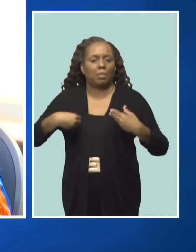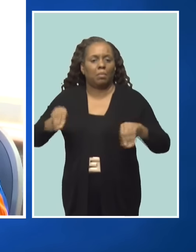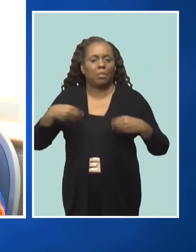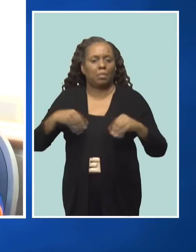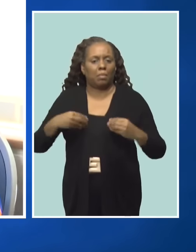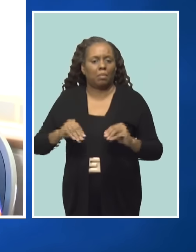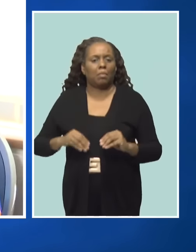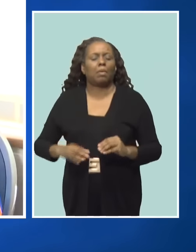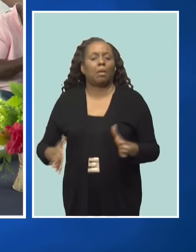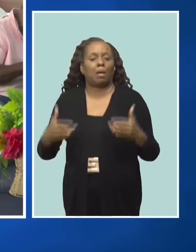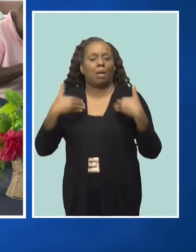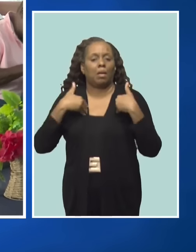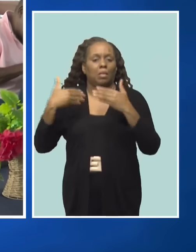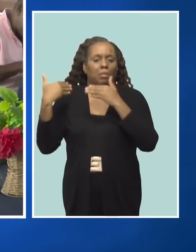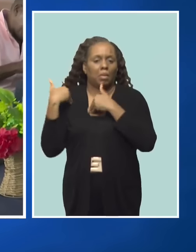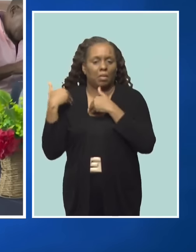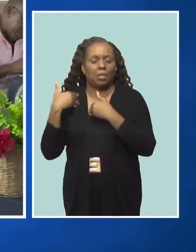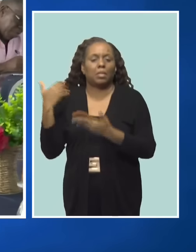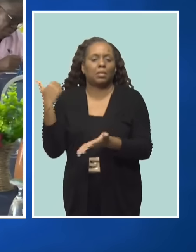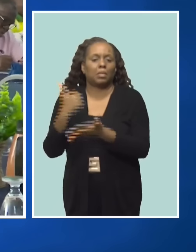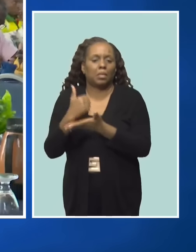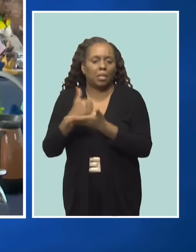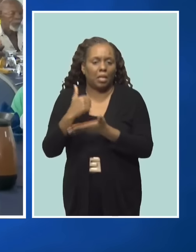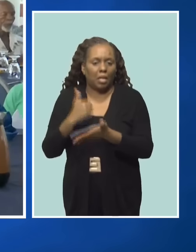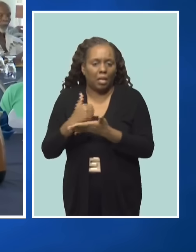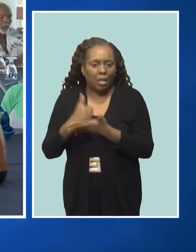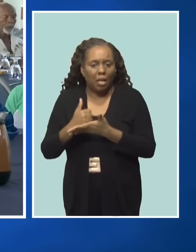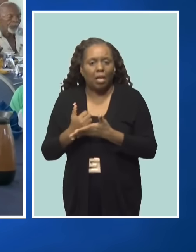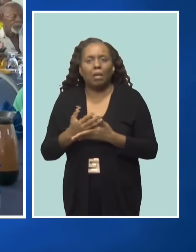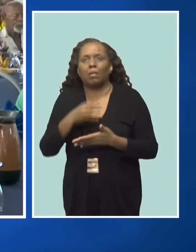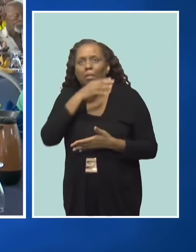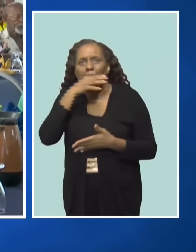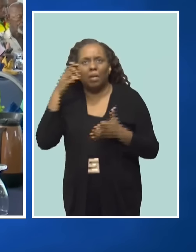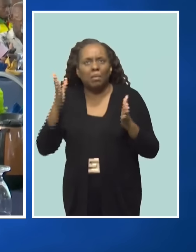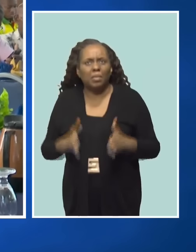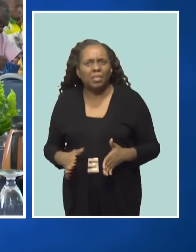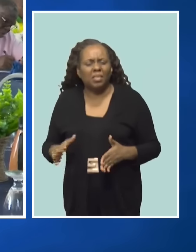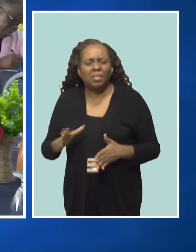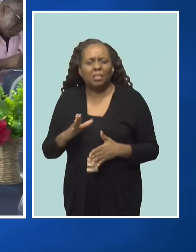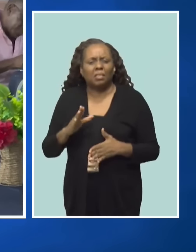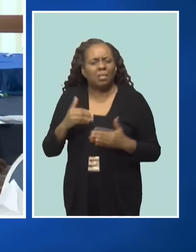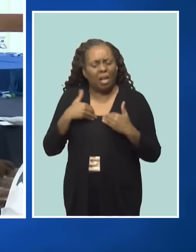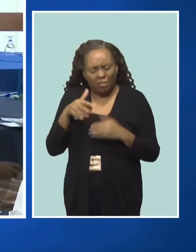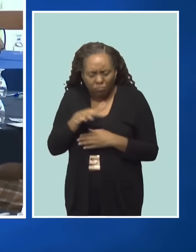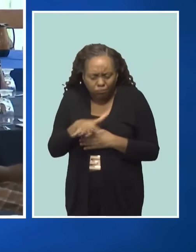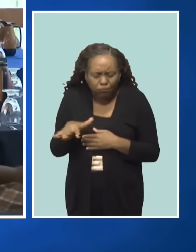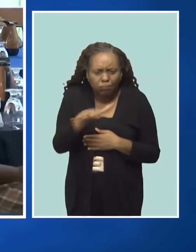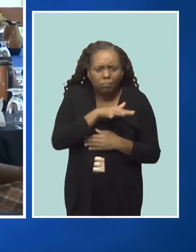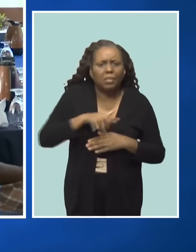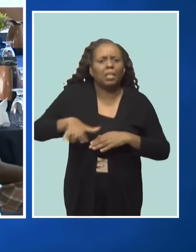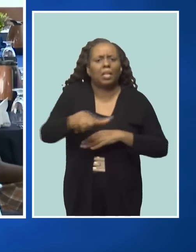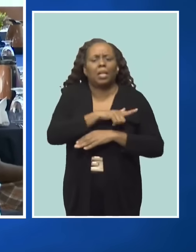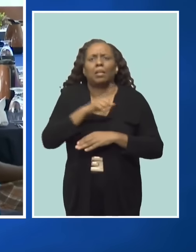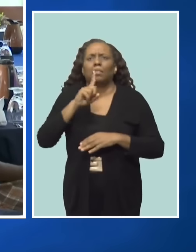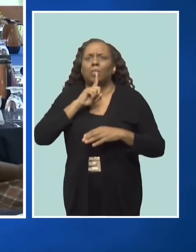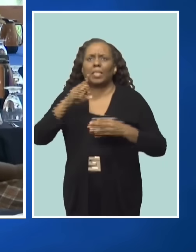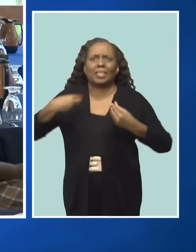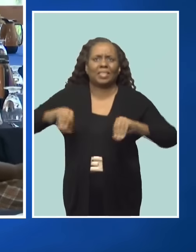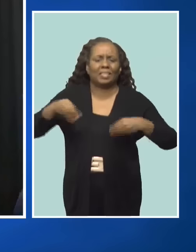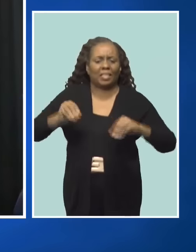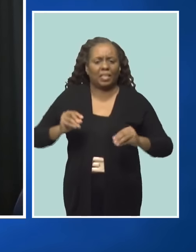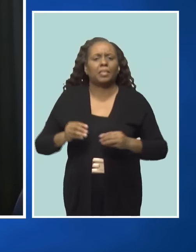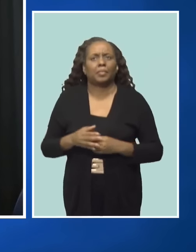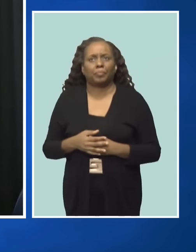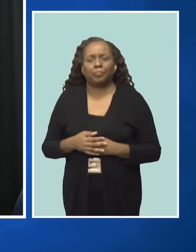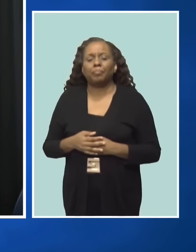has been tasked with the responsibility to help small poultry farmers get their products on the market. We have agreed